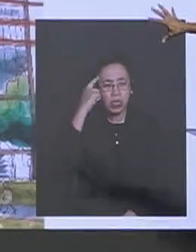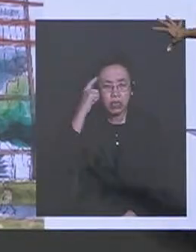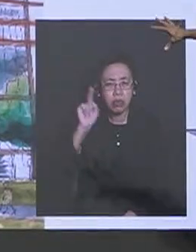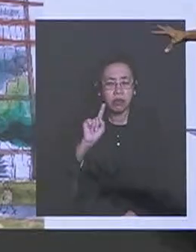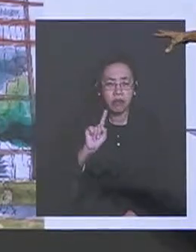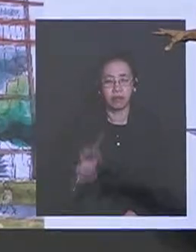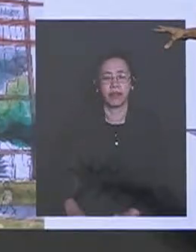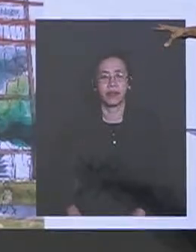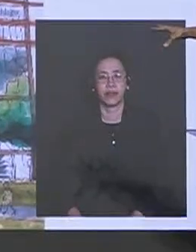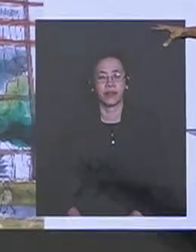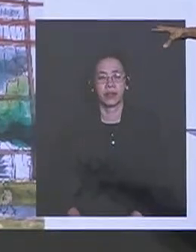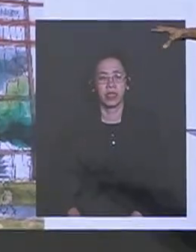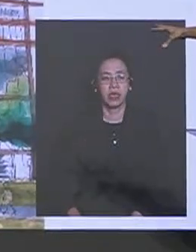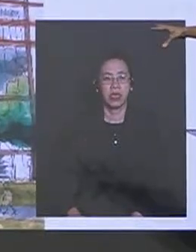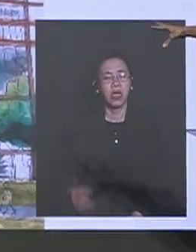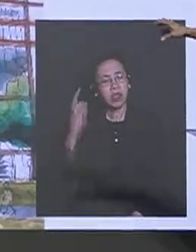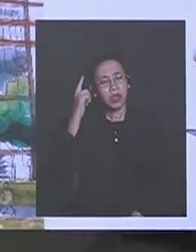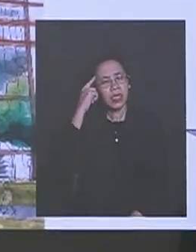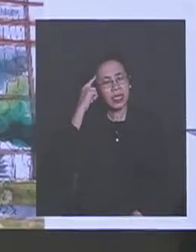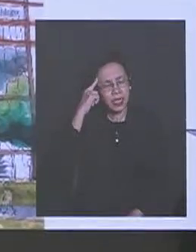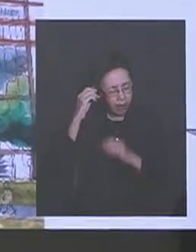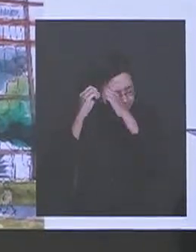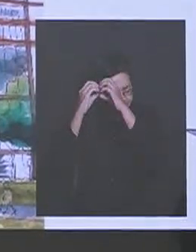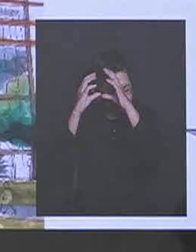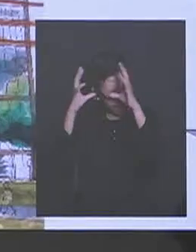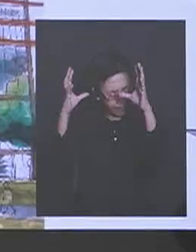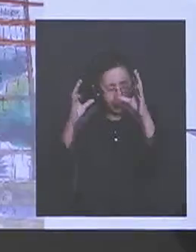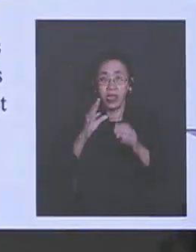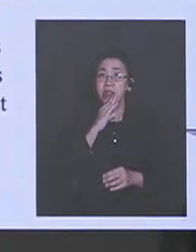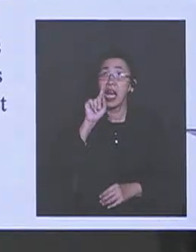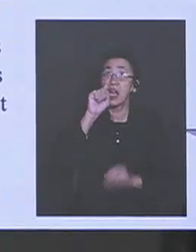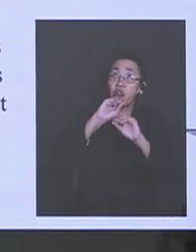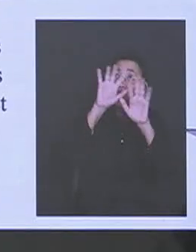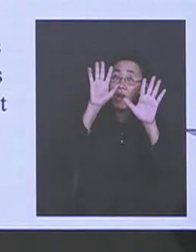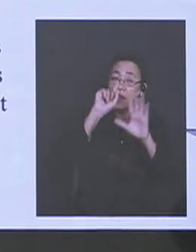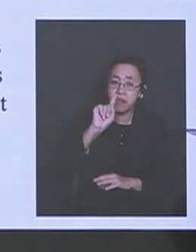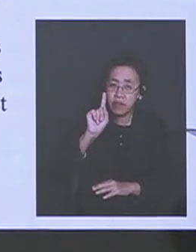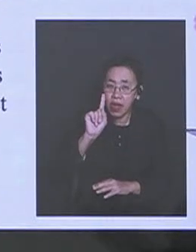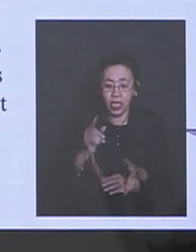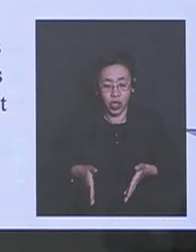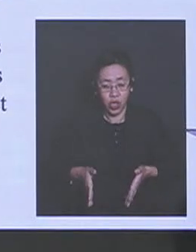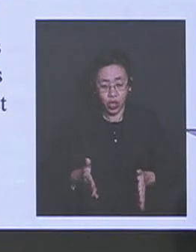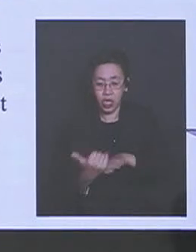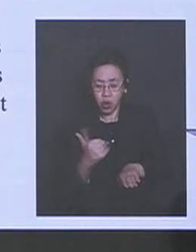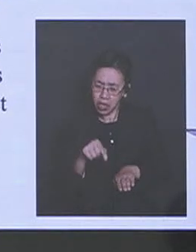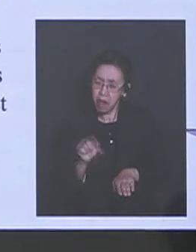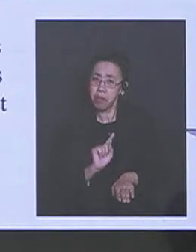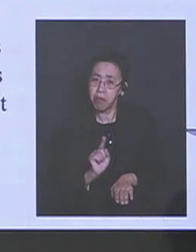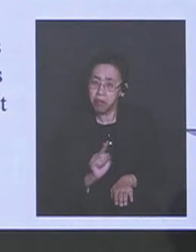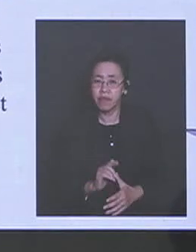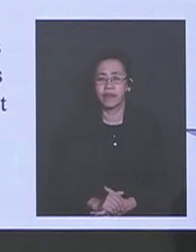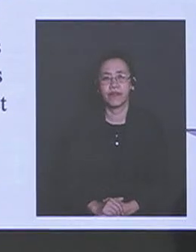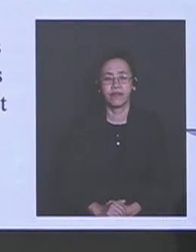you also have to look from the street and really understand, what that experience is. There's a sort of funny photo